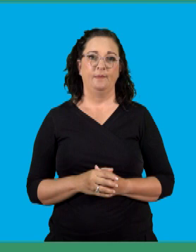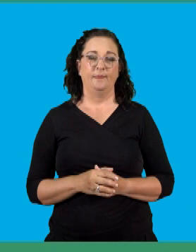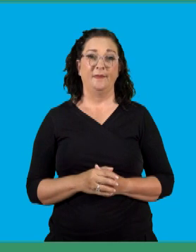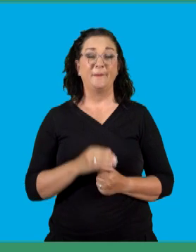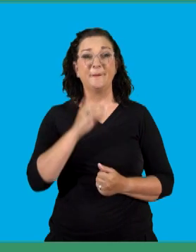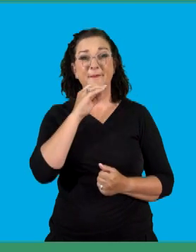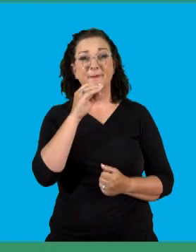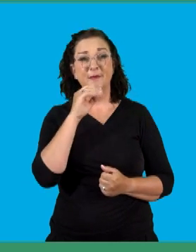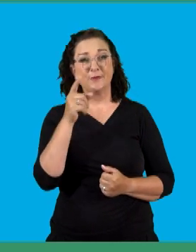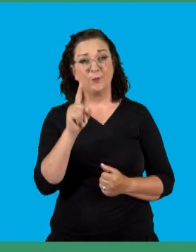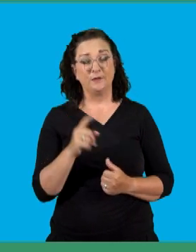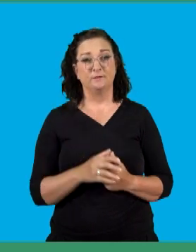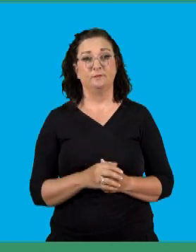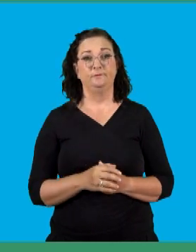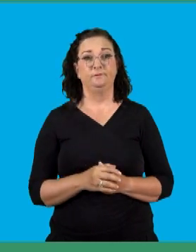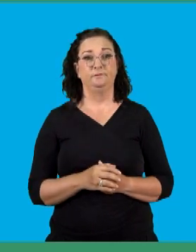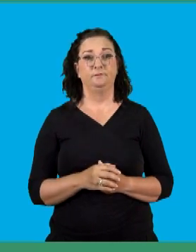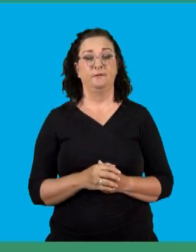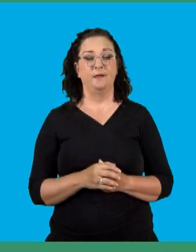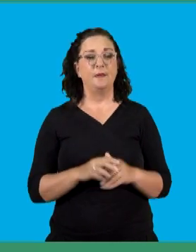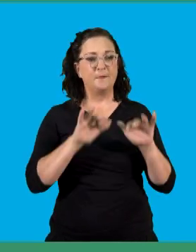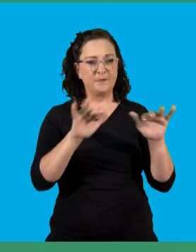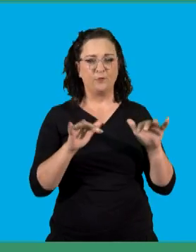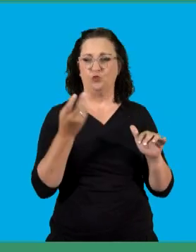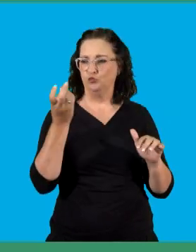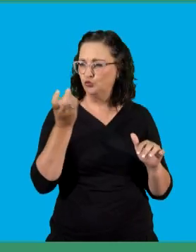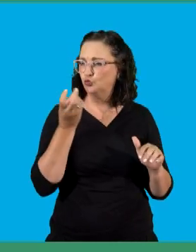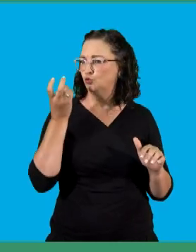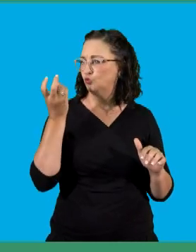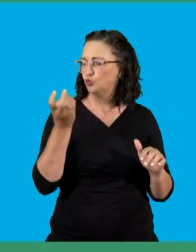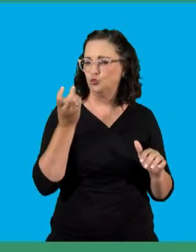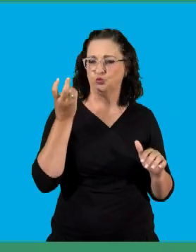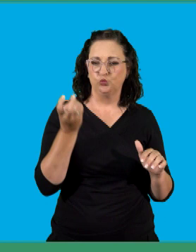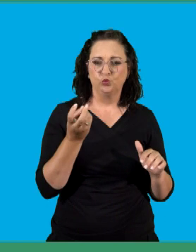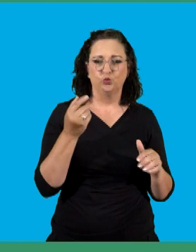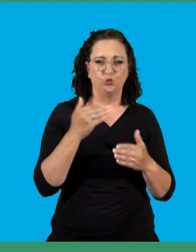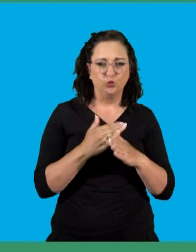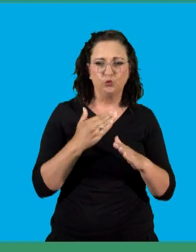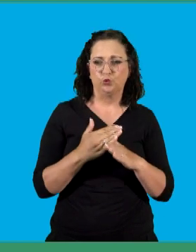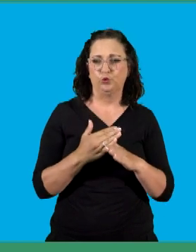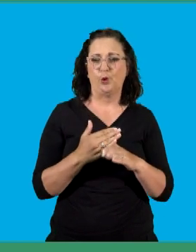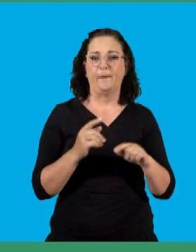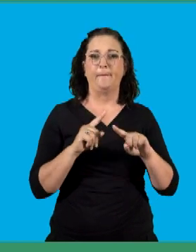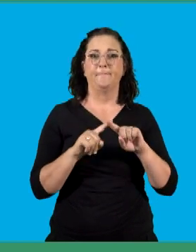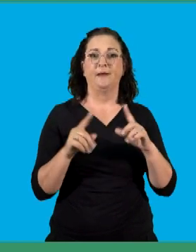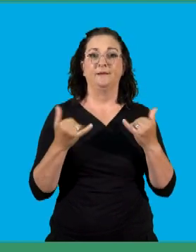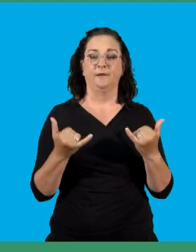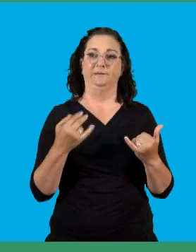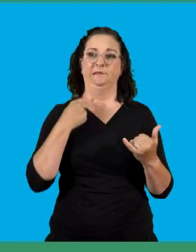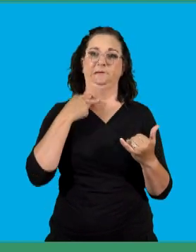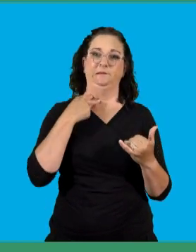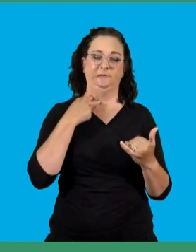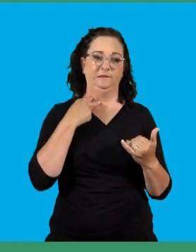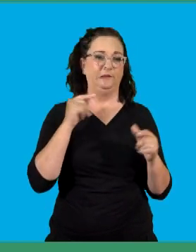Another meaning of unemployment, it's the state of job-seeking people in the economically active population who are